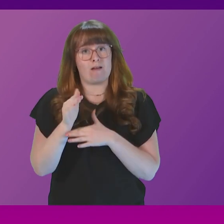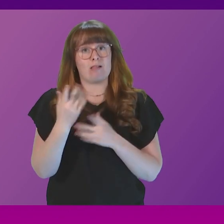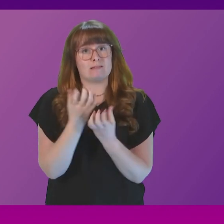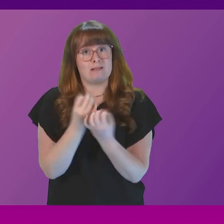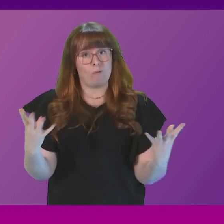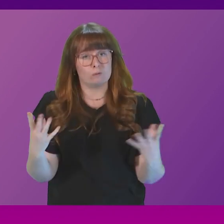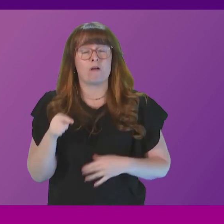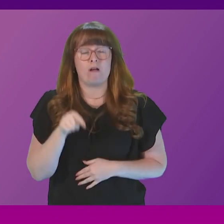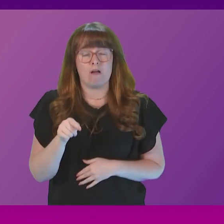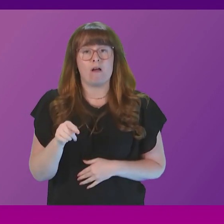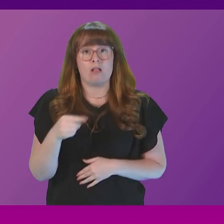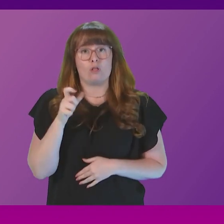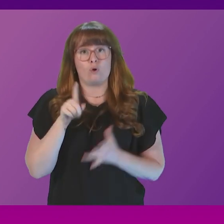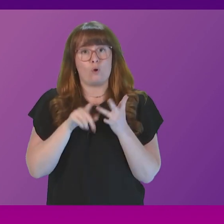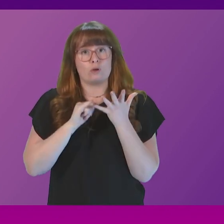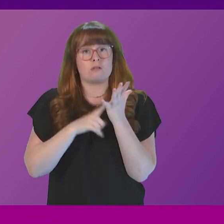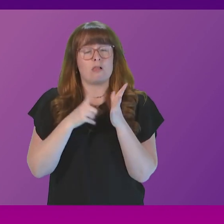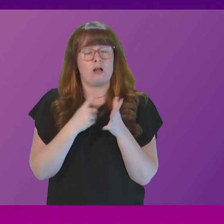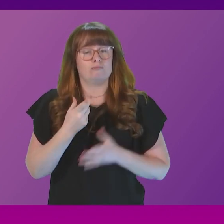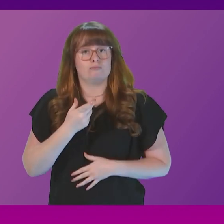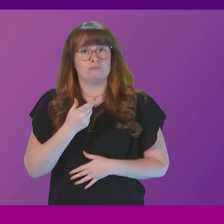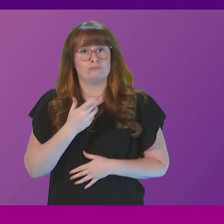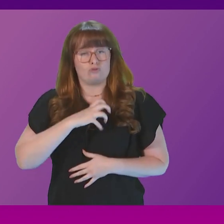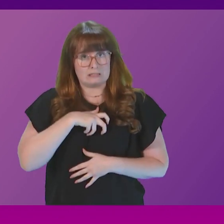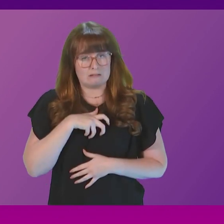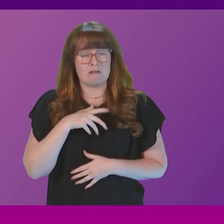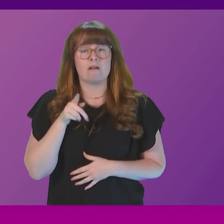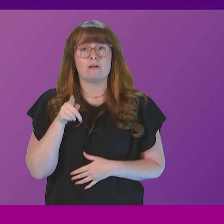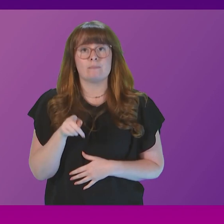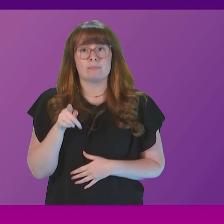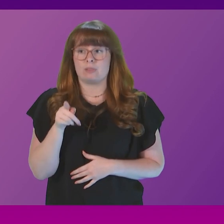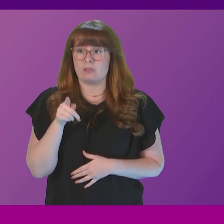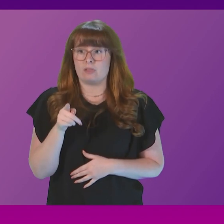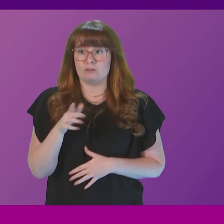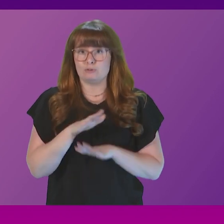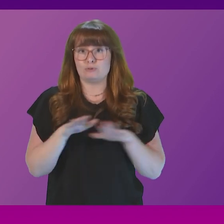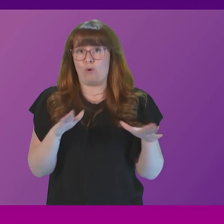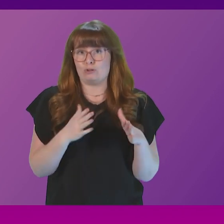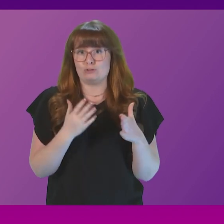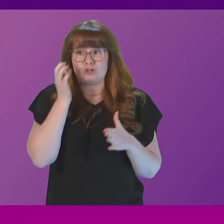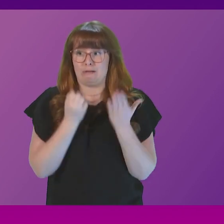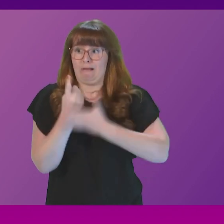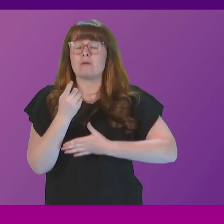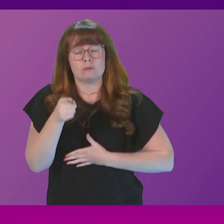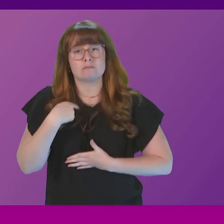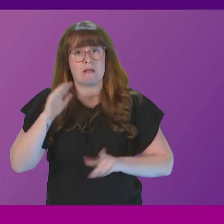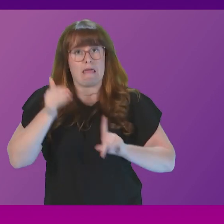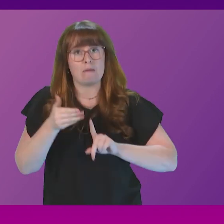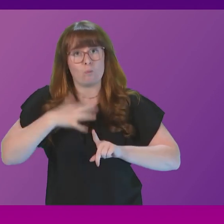COSLA and the COSLA president. That was not by coincidence, but very much by design, in order